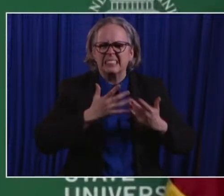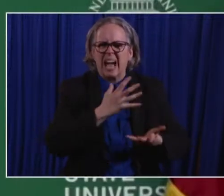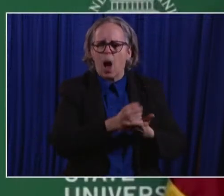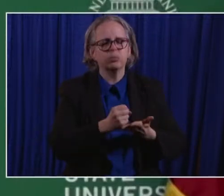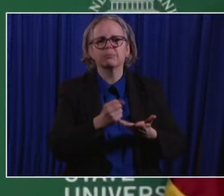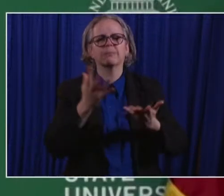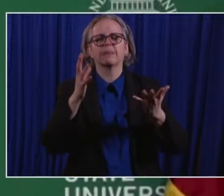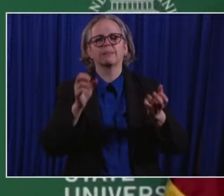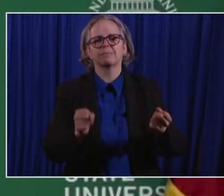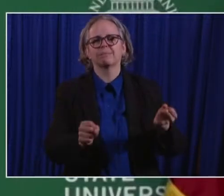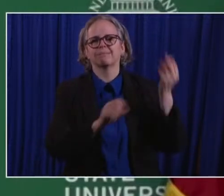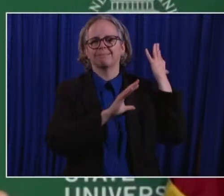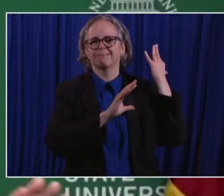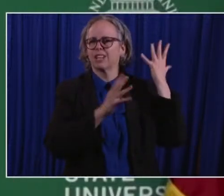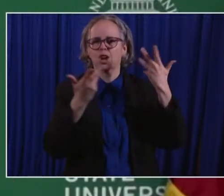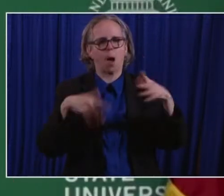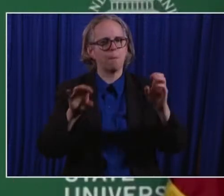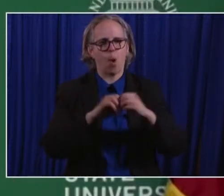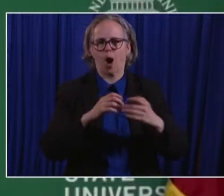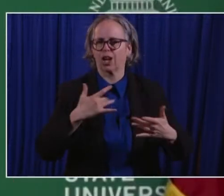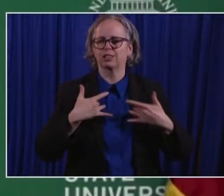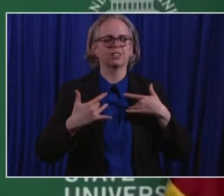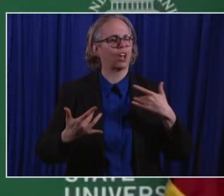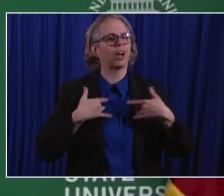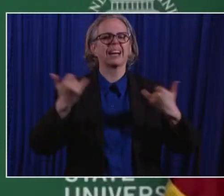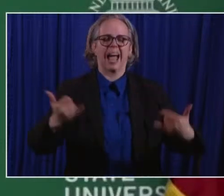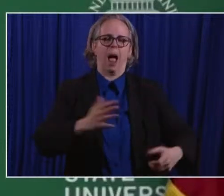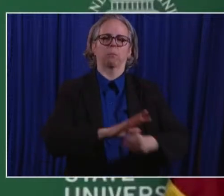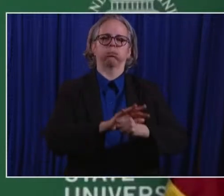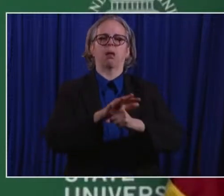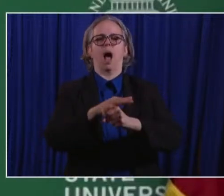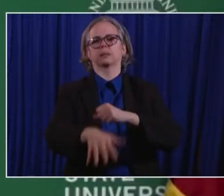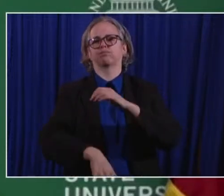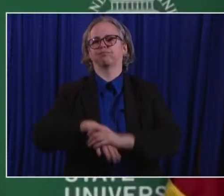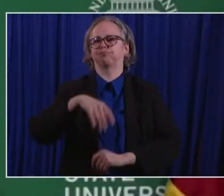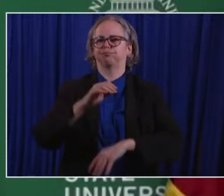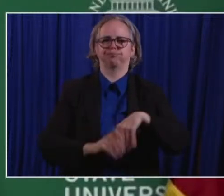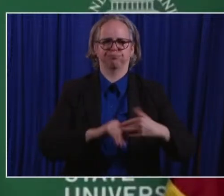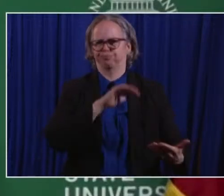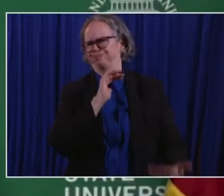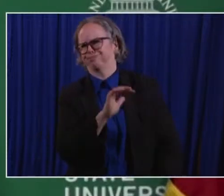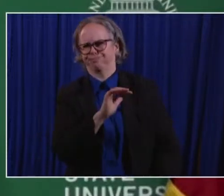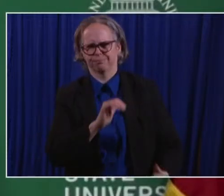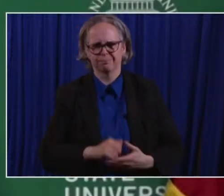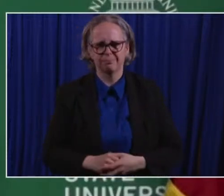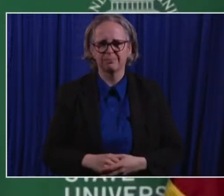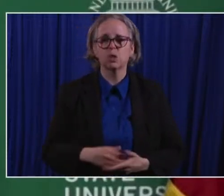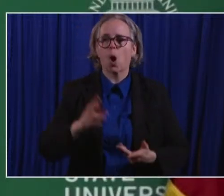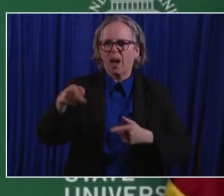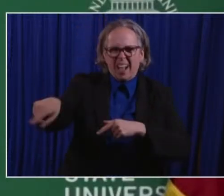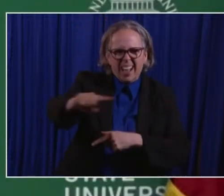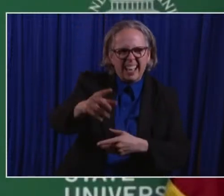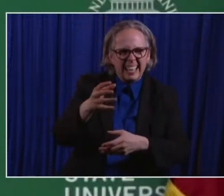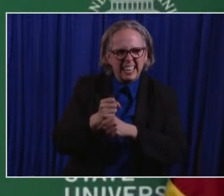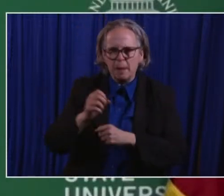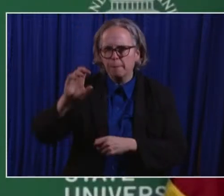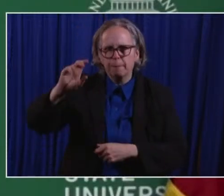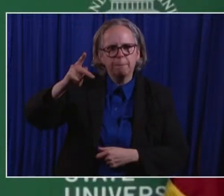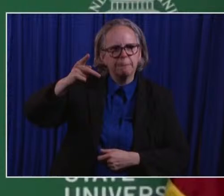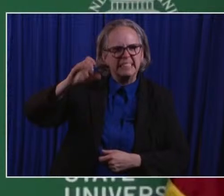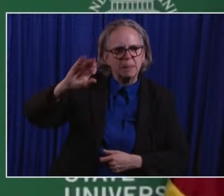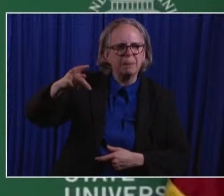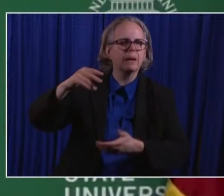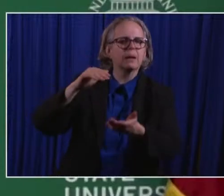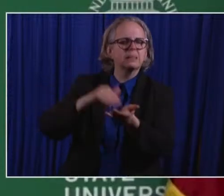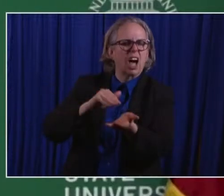into a provider's hands who can reach people that weren't being reached any other way. So it has changed. We